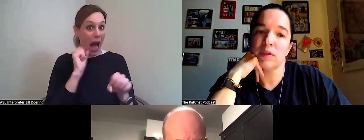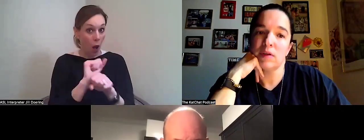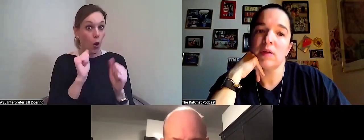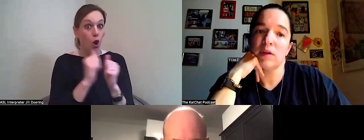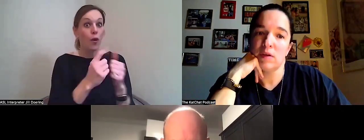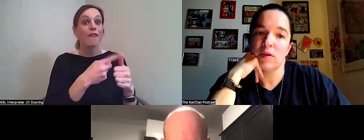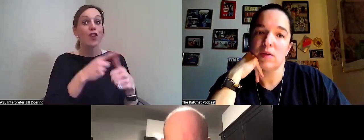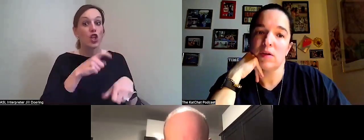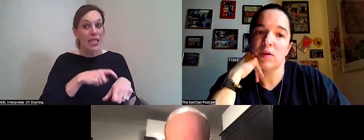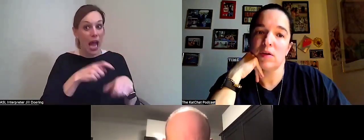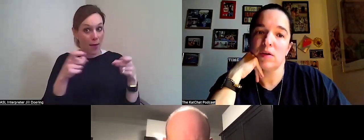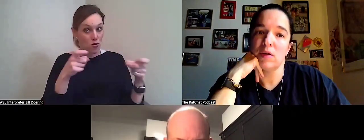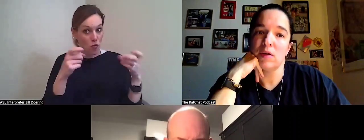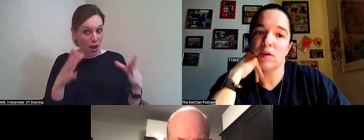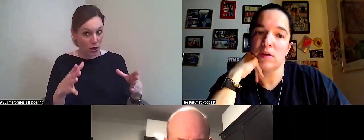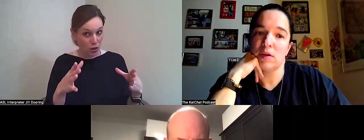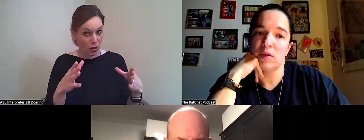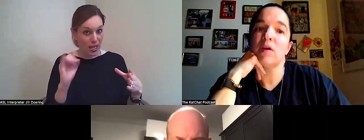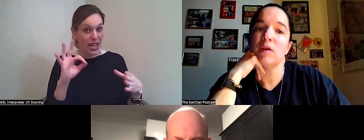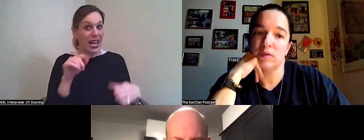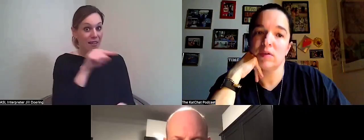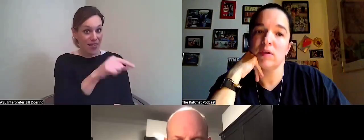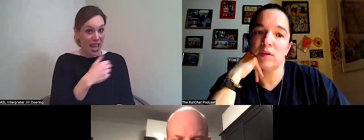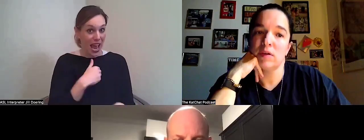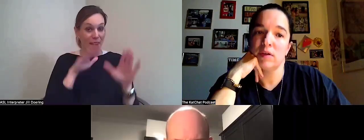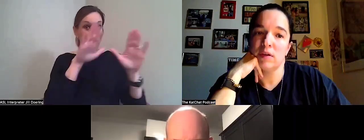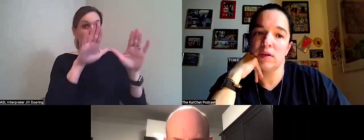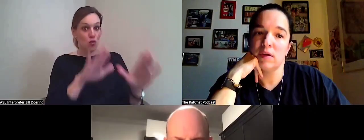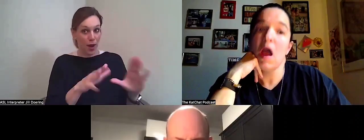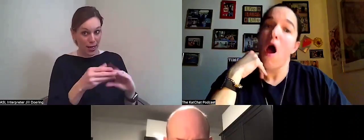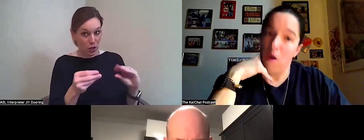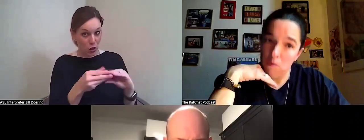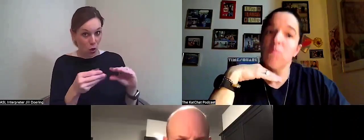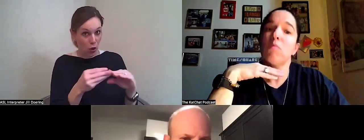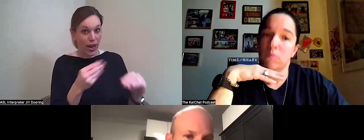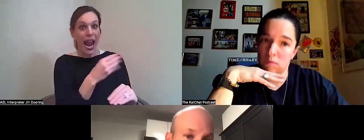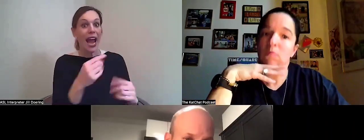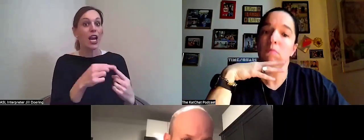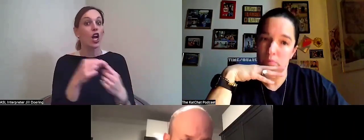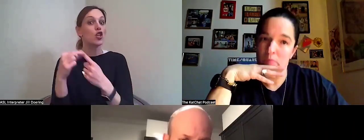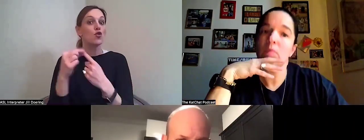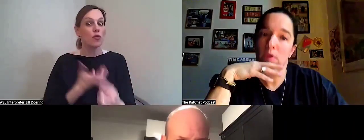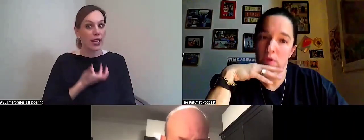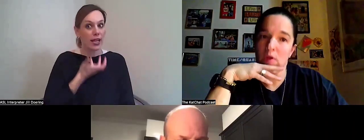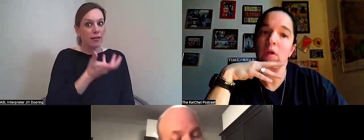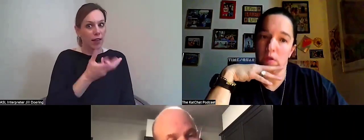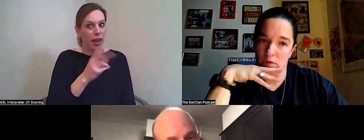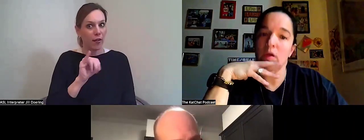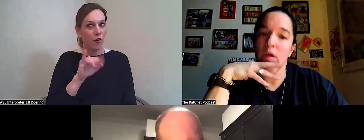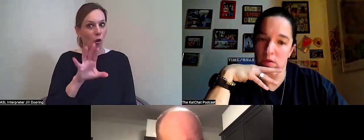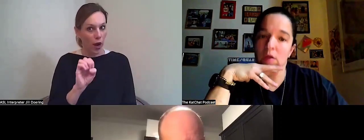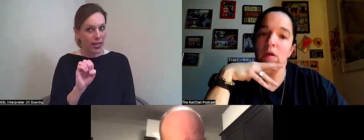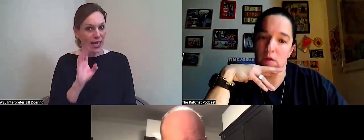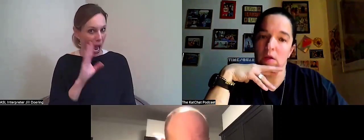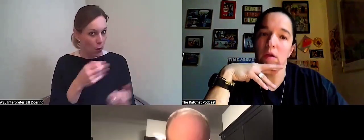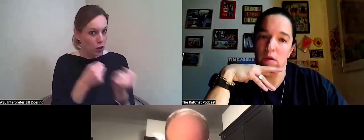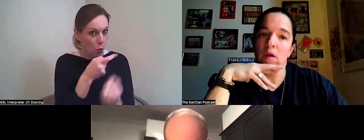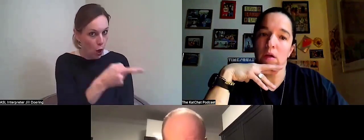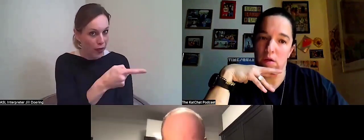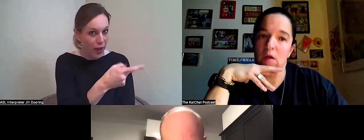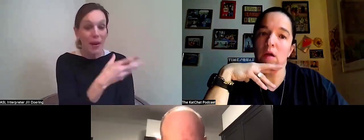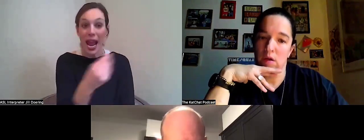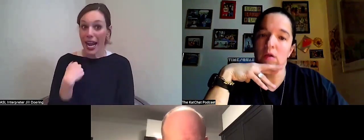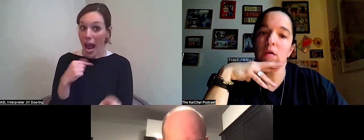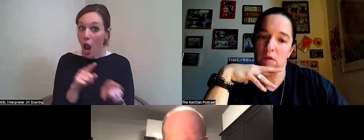and if they have a great story and a unique voice, then I support them. And I also teach as